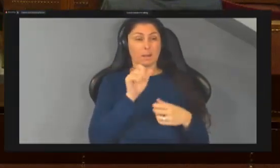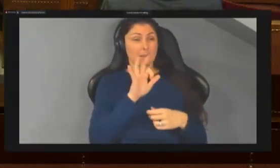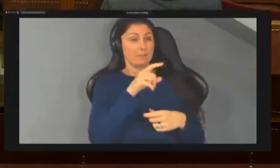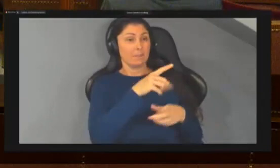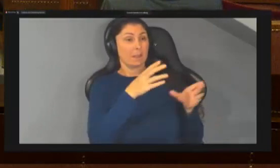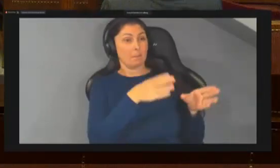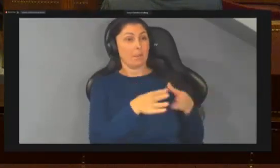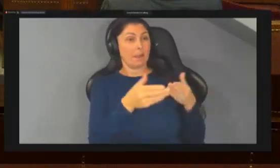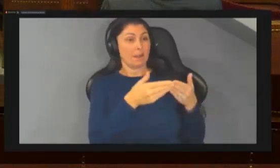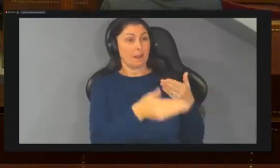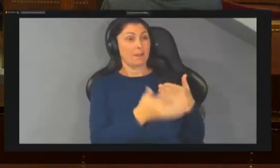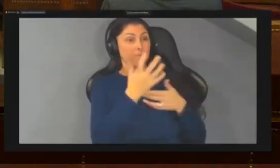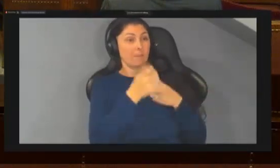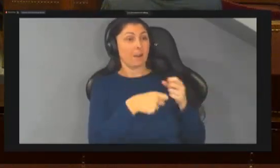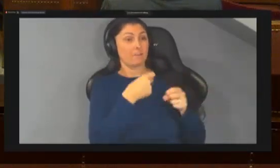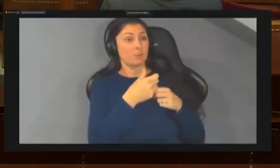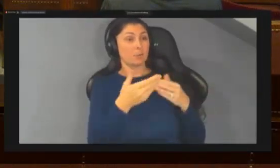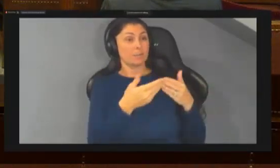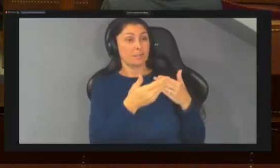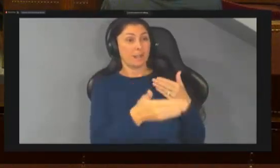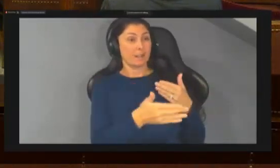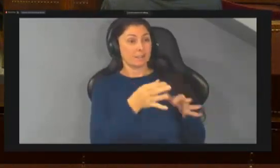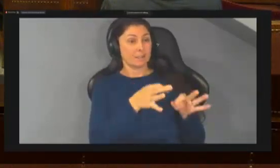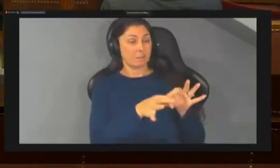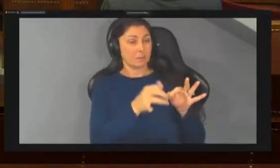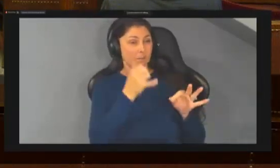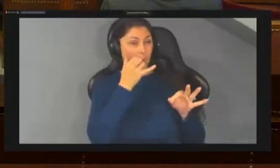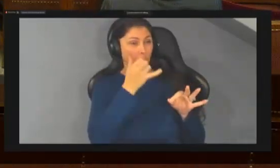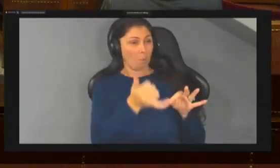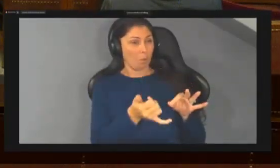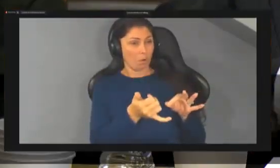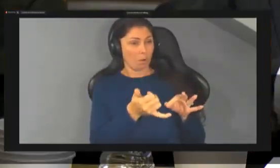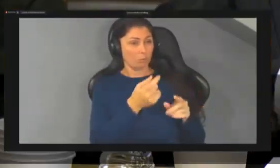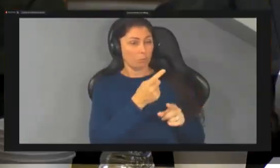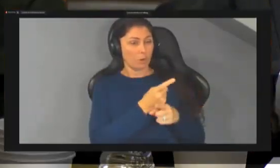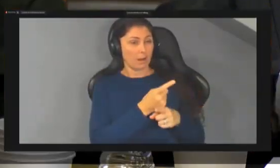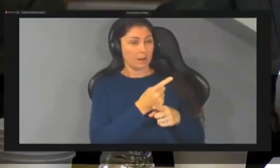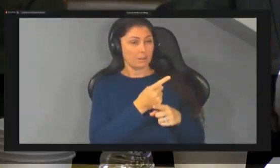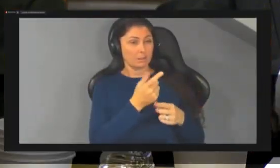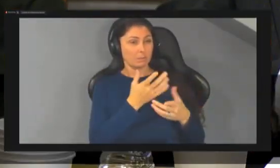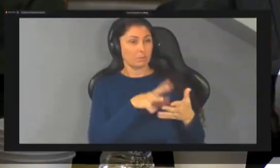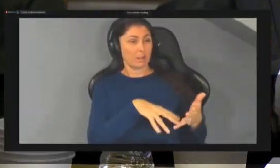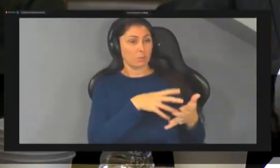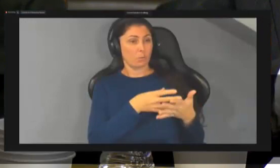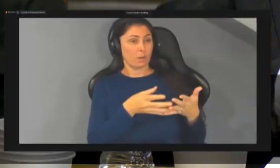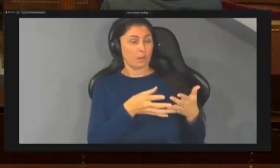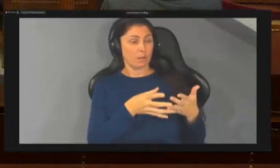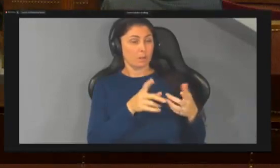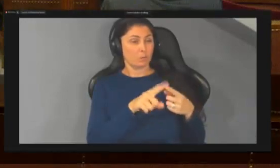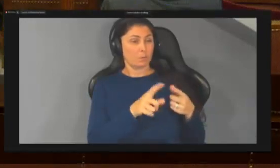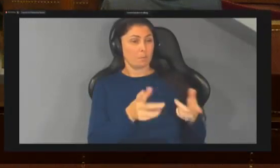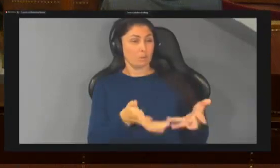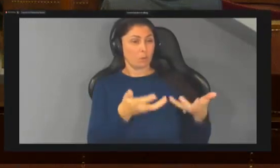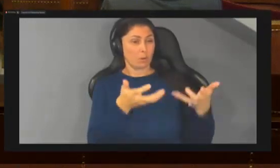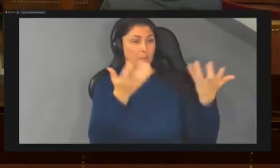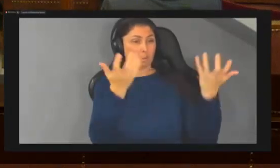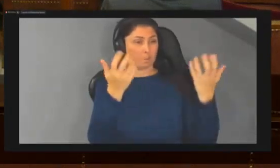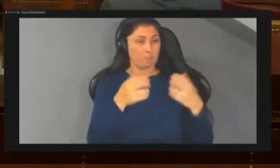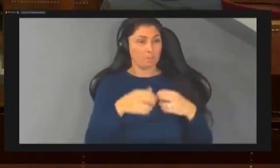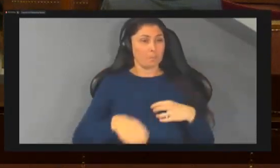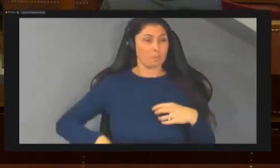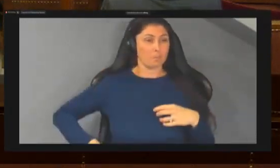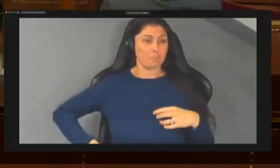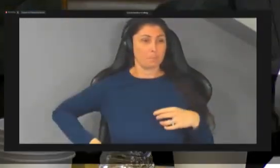5 years ahead, it's as simple as a phone call, right? And saying, is this scheduled to be torn up? You're right. To the utilities.